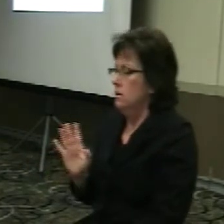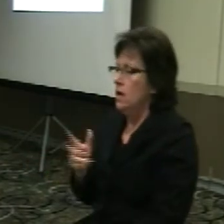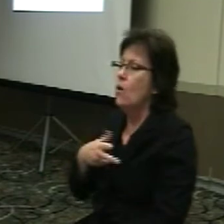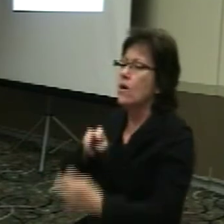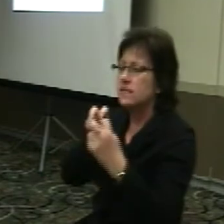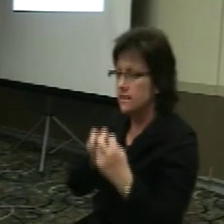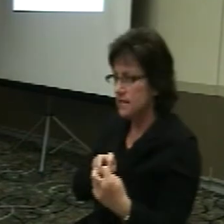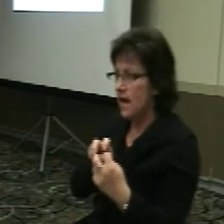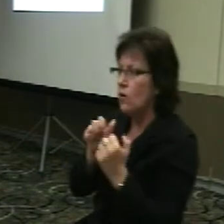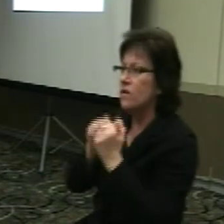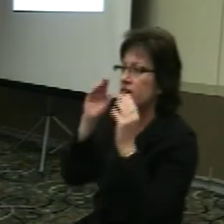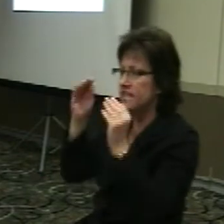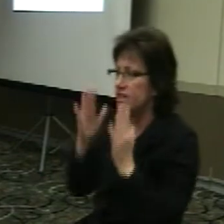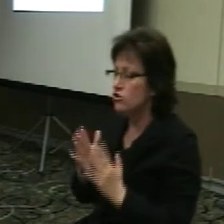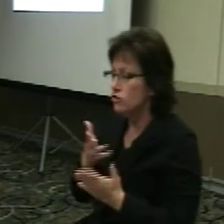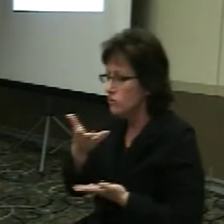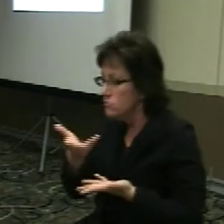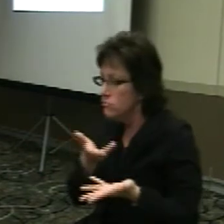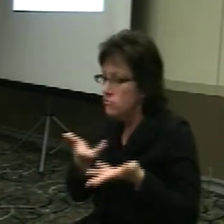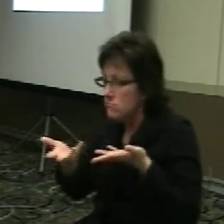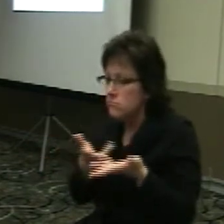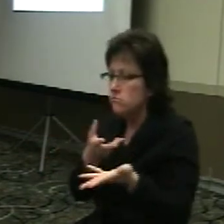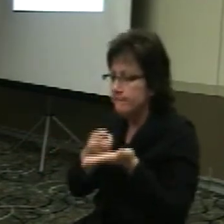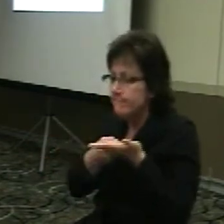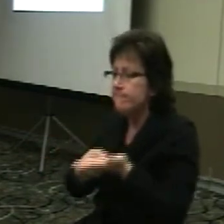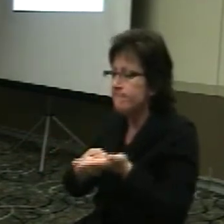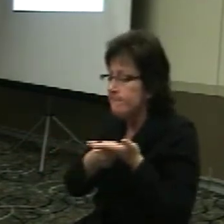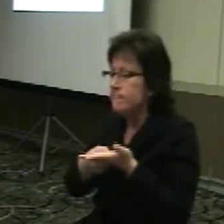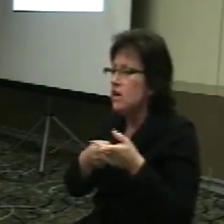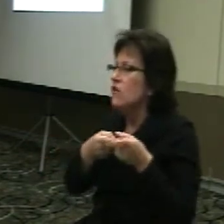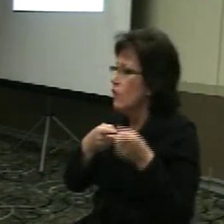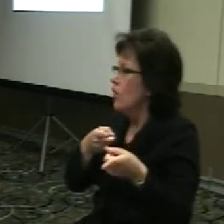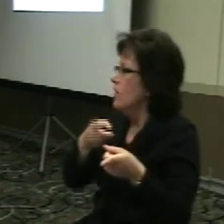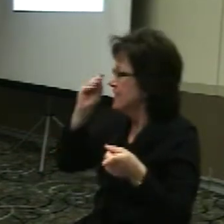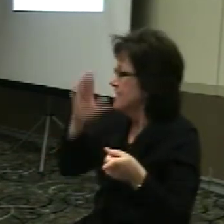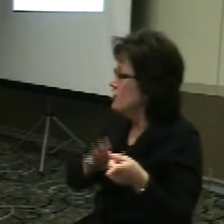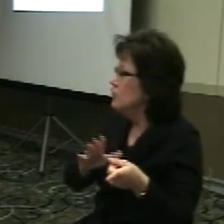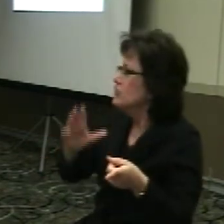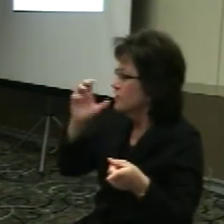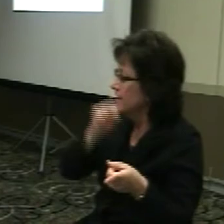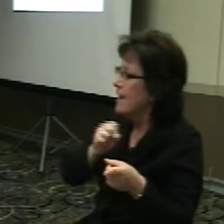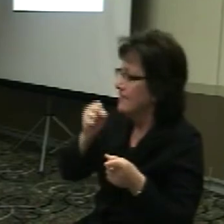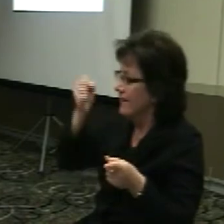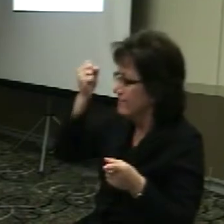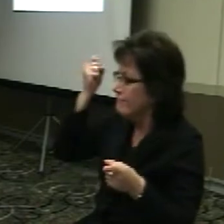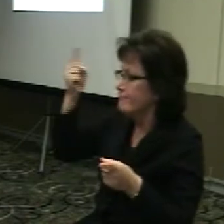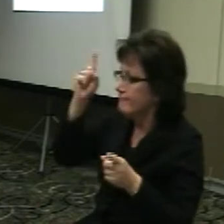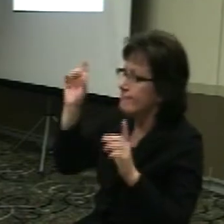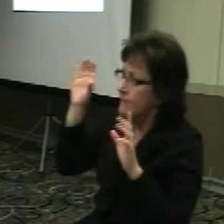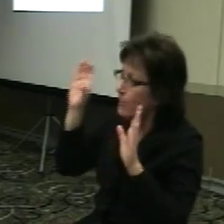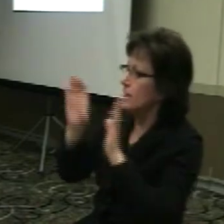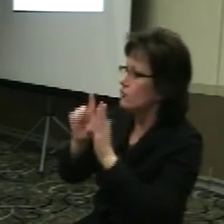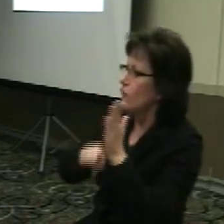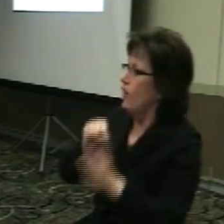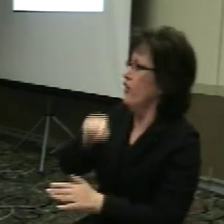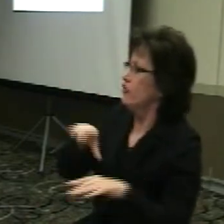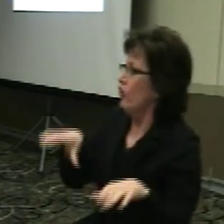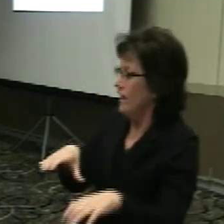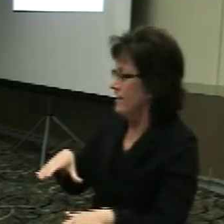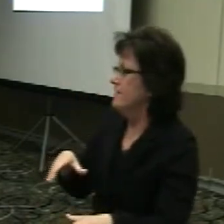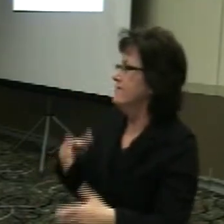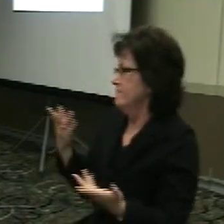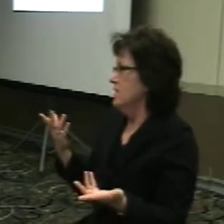and see, is there a way we can kind of go through this for them to get a picture of what they're doing. So for example, this is a young man, let's say that I have a problem,